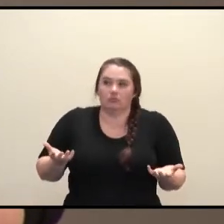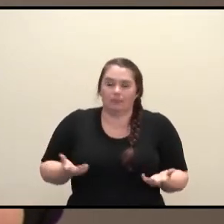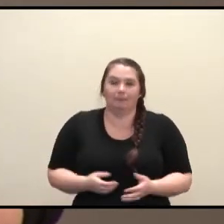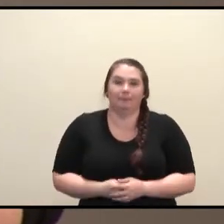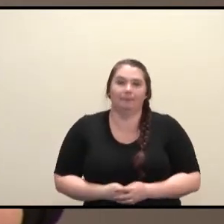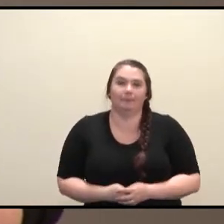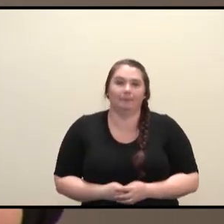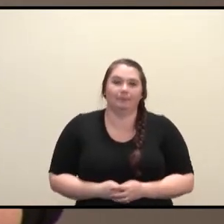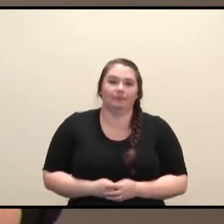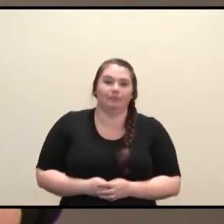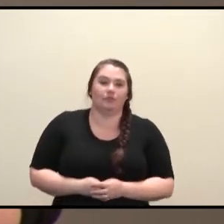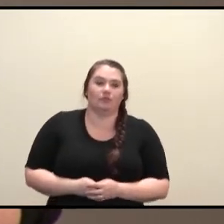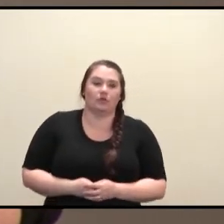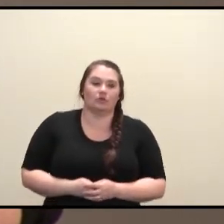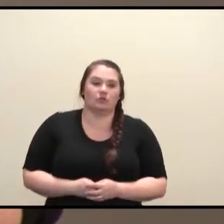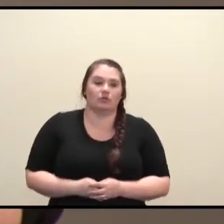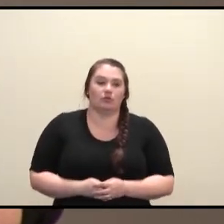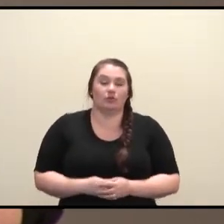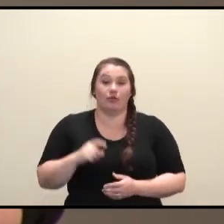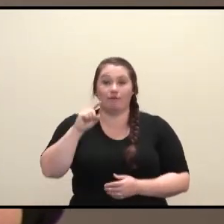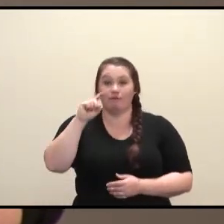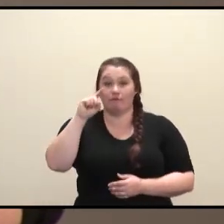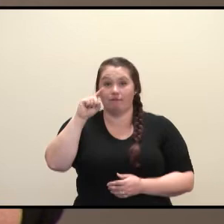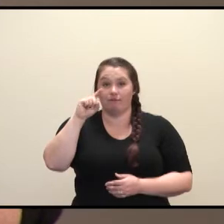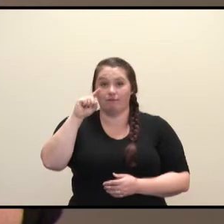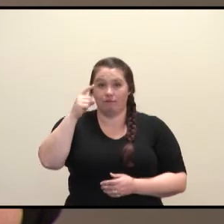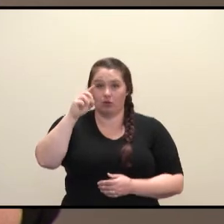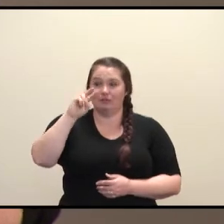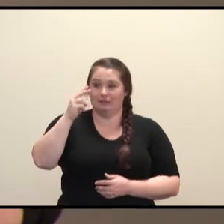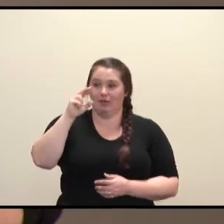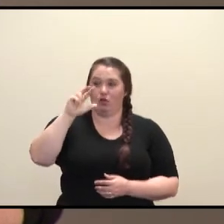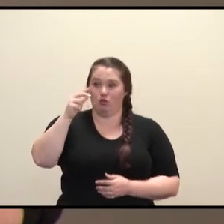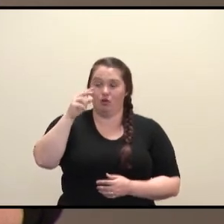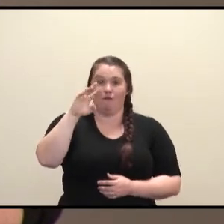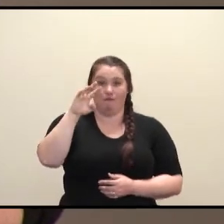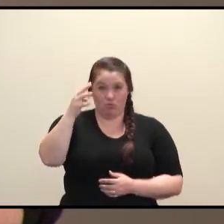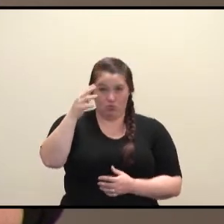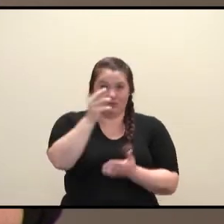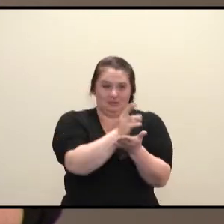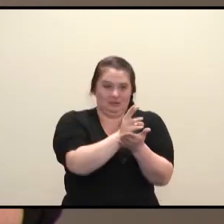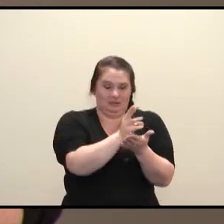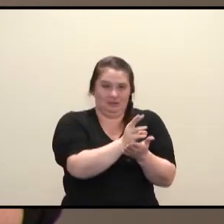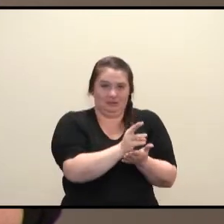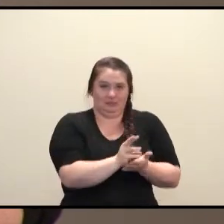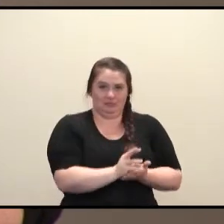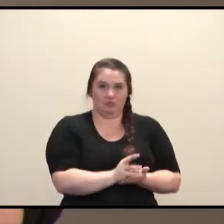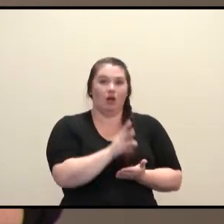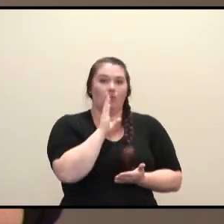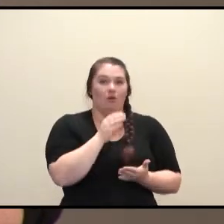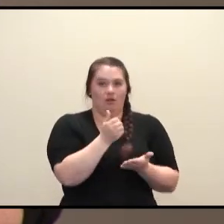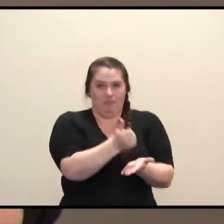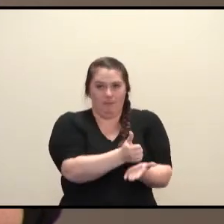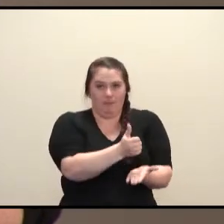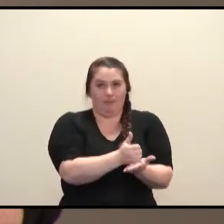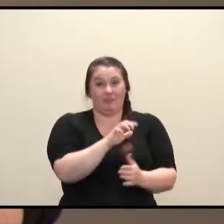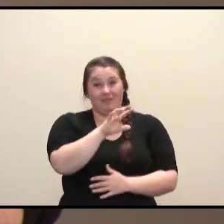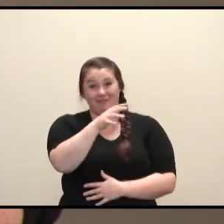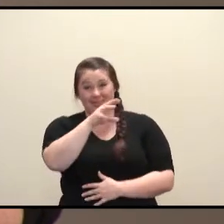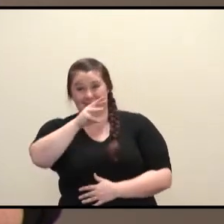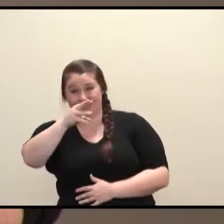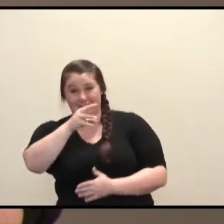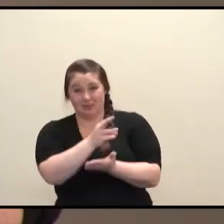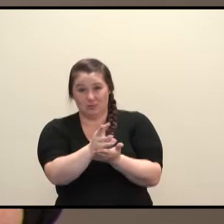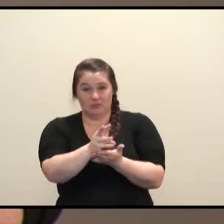the ADA for the first 6 weeks, not the last 6 weeks. So it has been complicated, and it has taken some